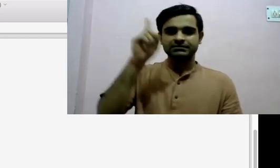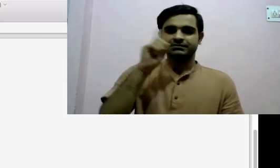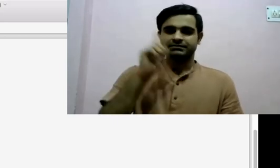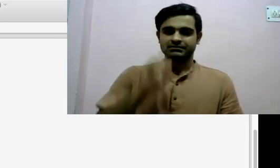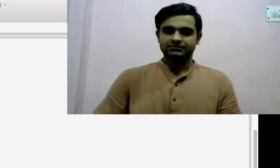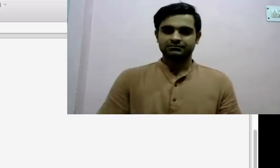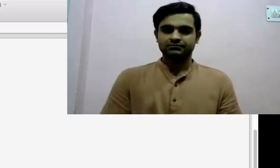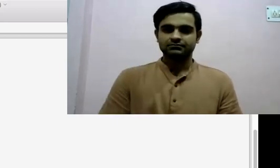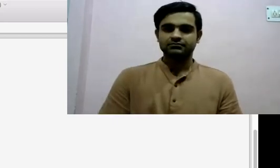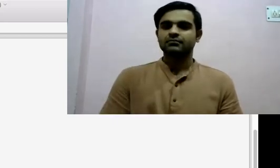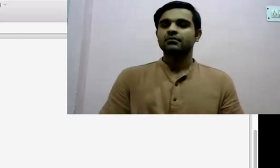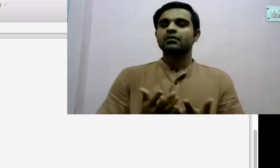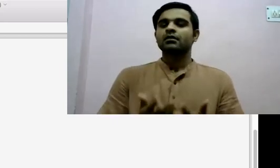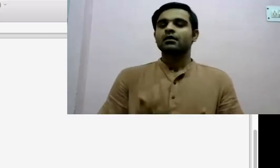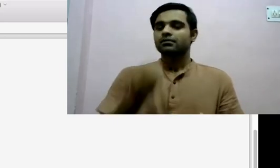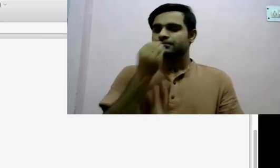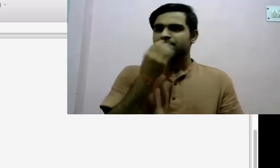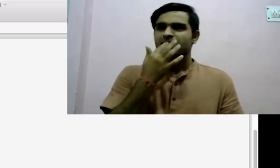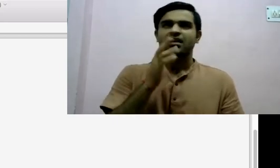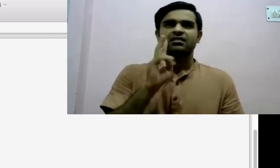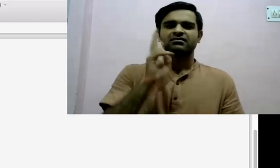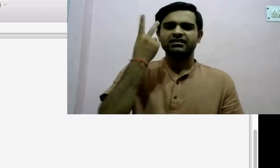loss of taste or smell,